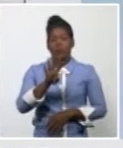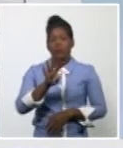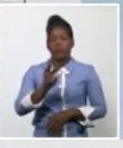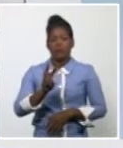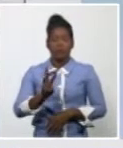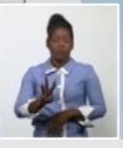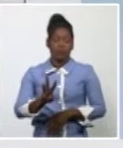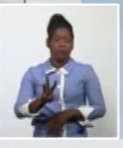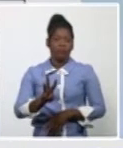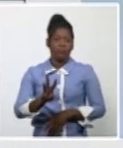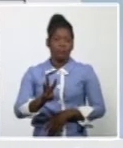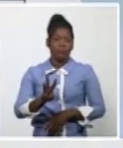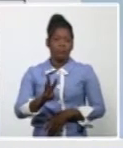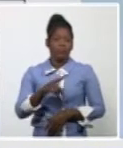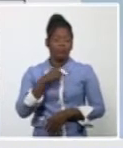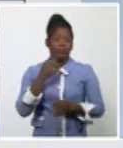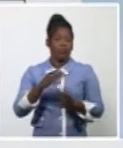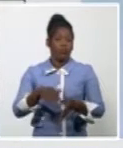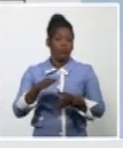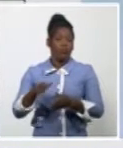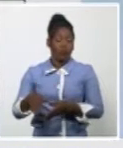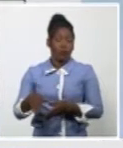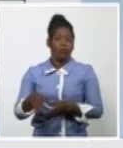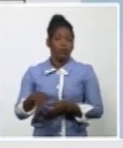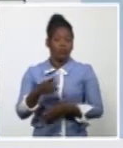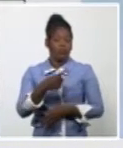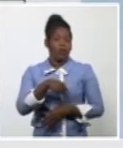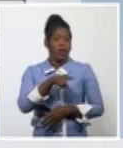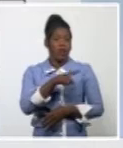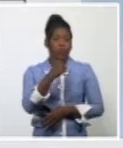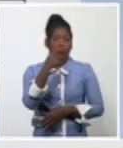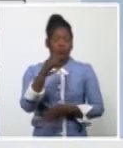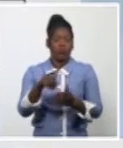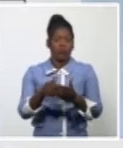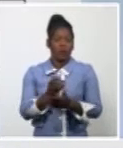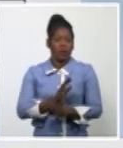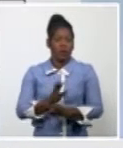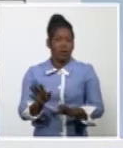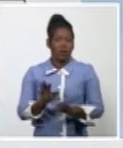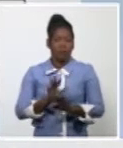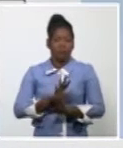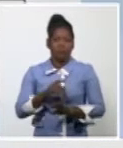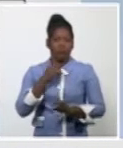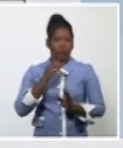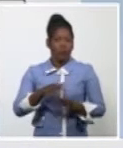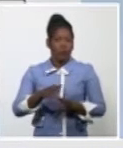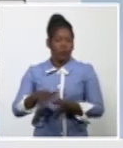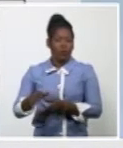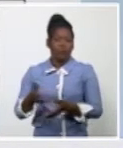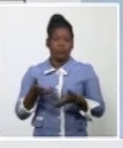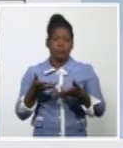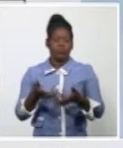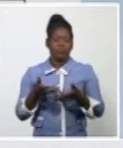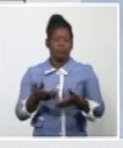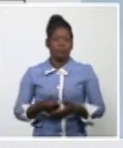5,143 people died in the world, for a cumulative total of